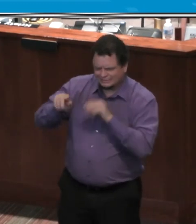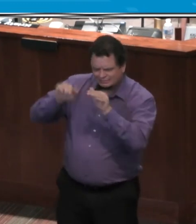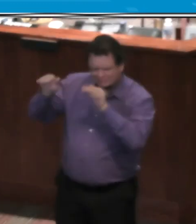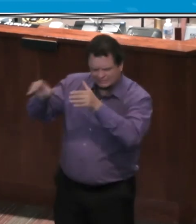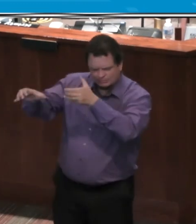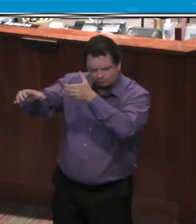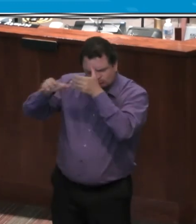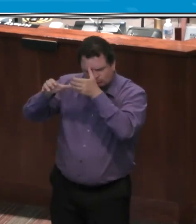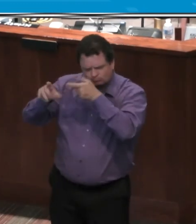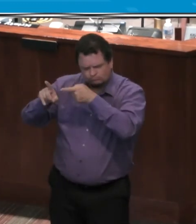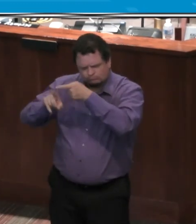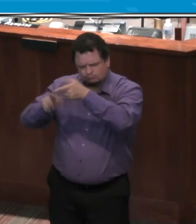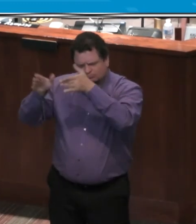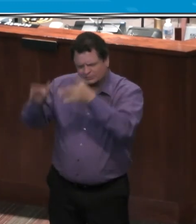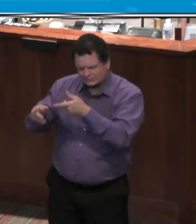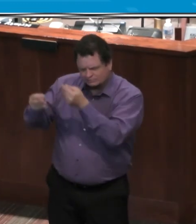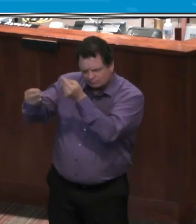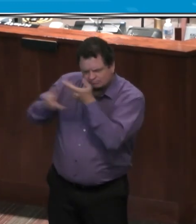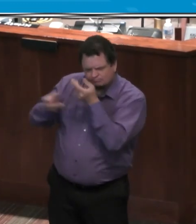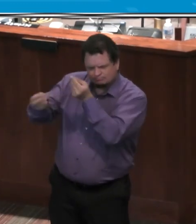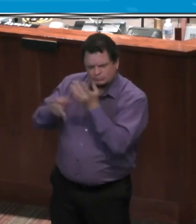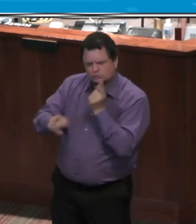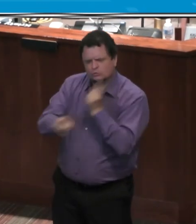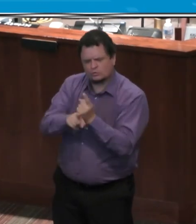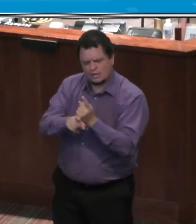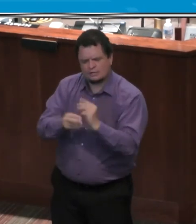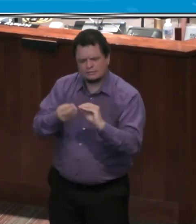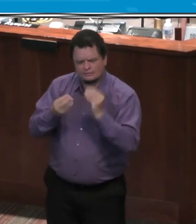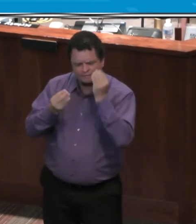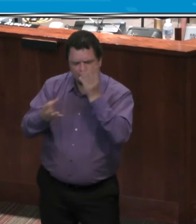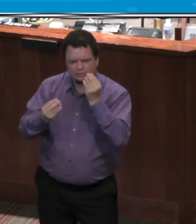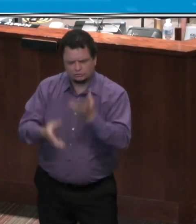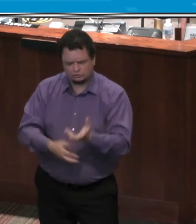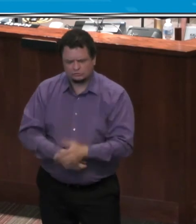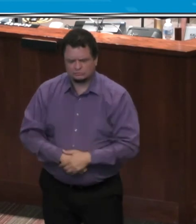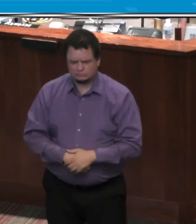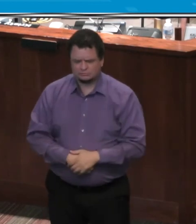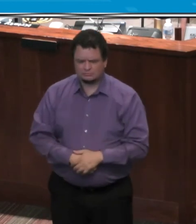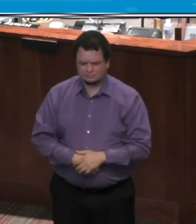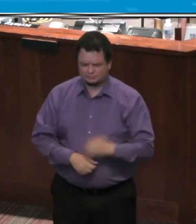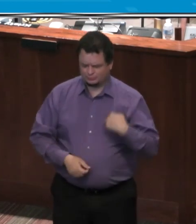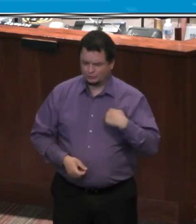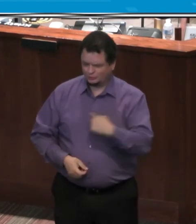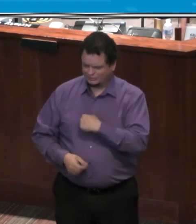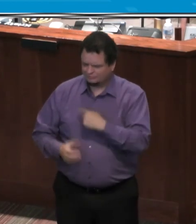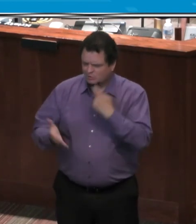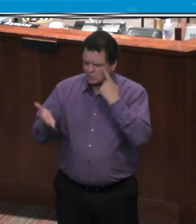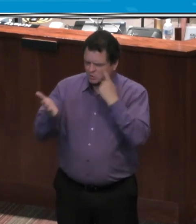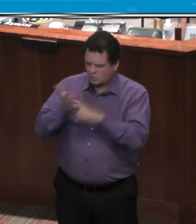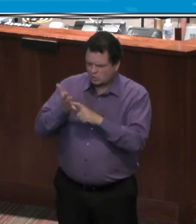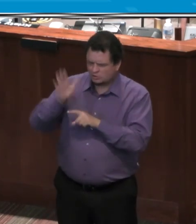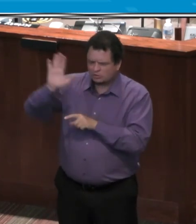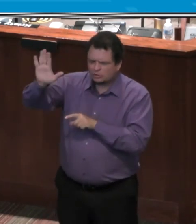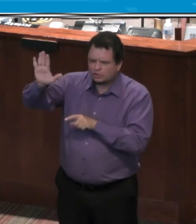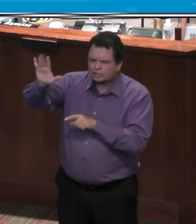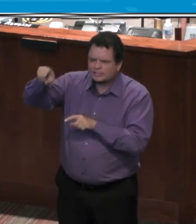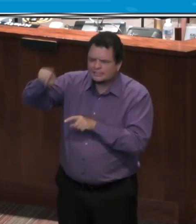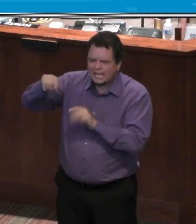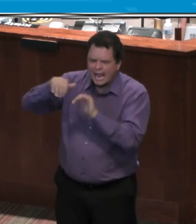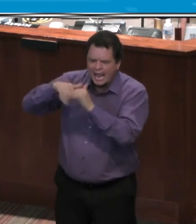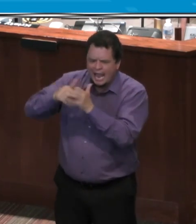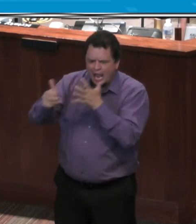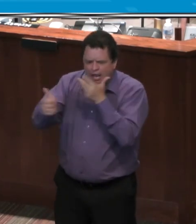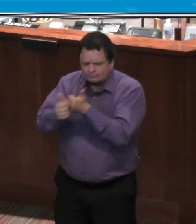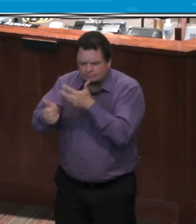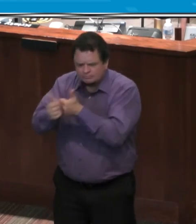really very cognizant of their need to be HIPAA compliant, as well as what that